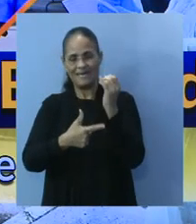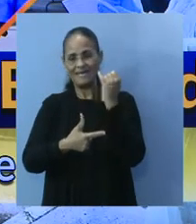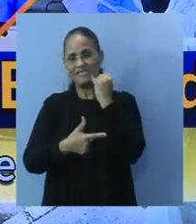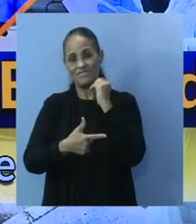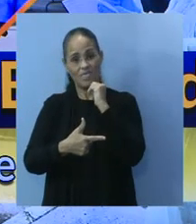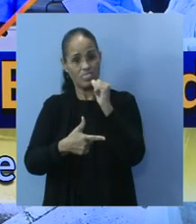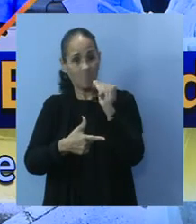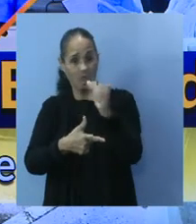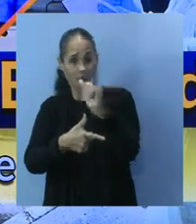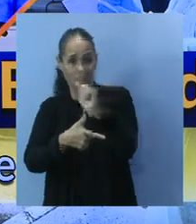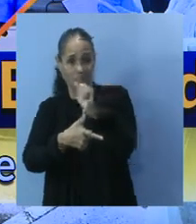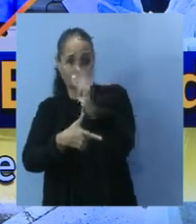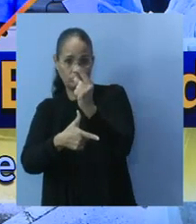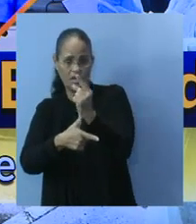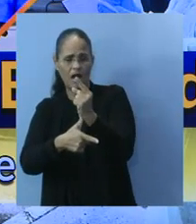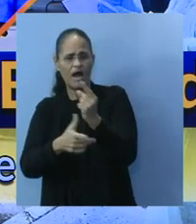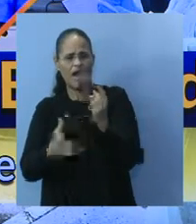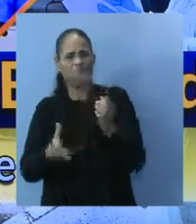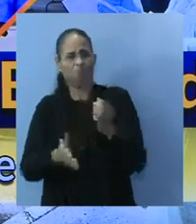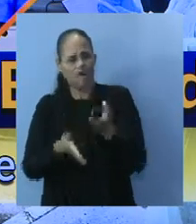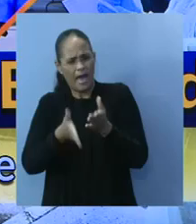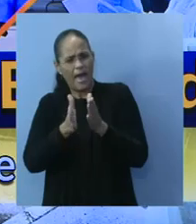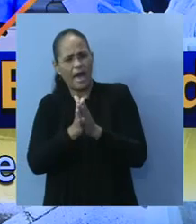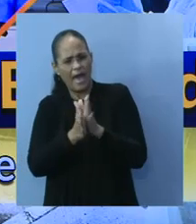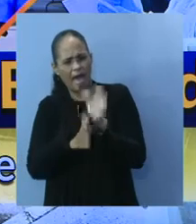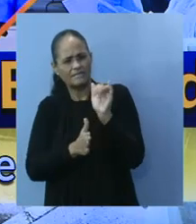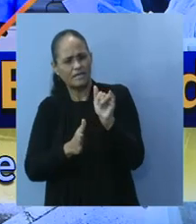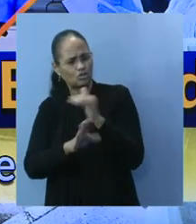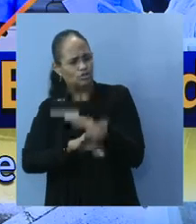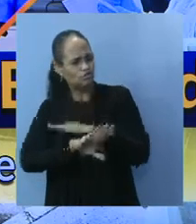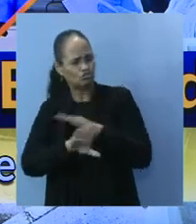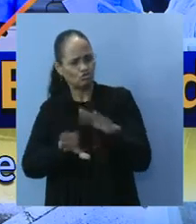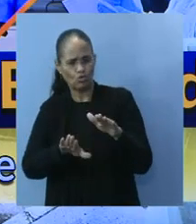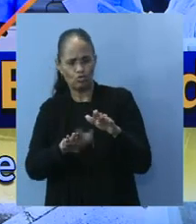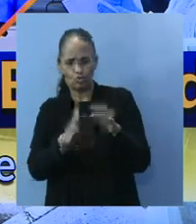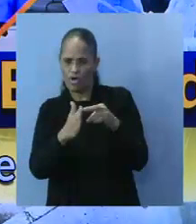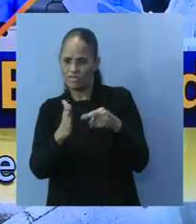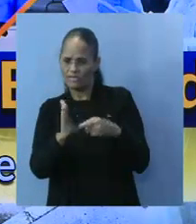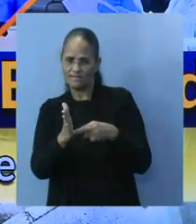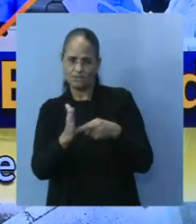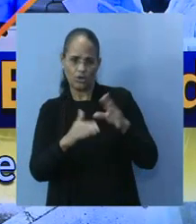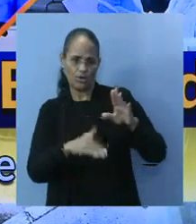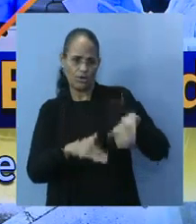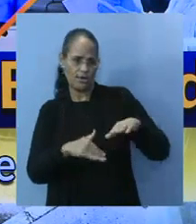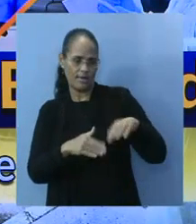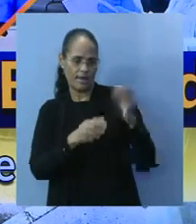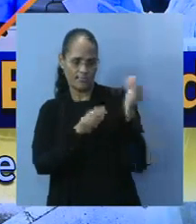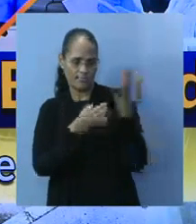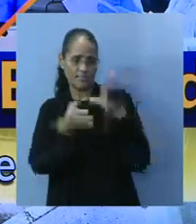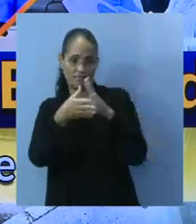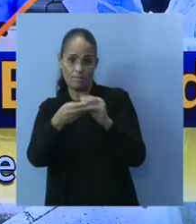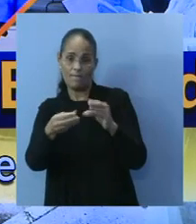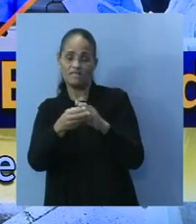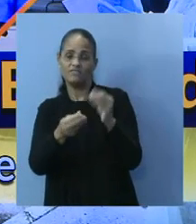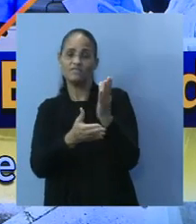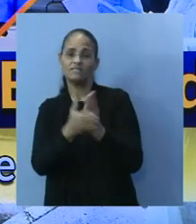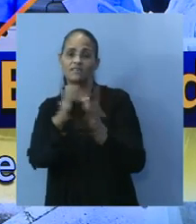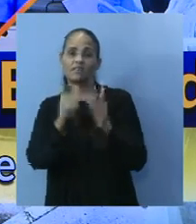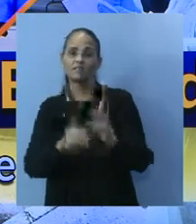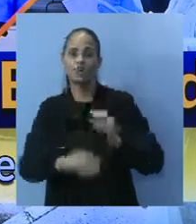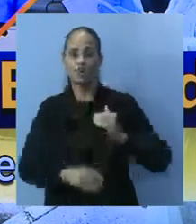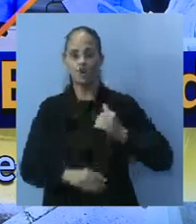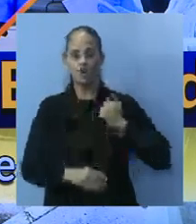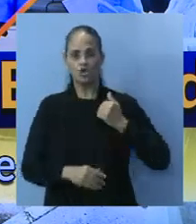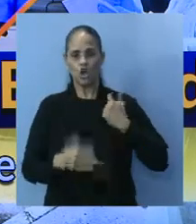would strongly and kindly ask that you do not yet register. I received a message from someone today who is a young,